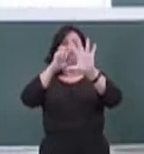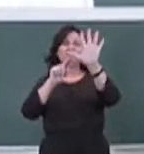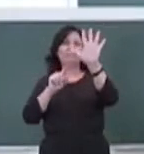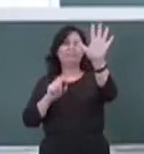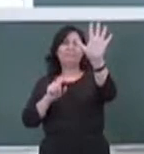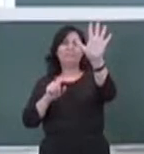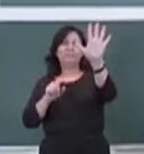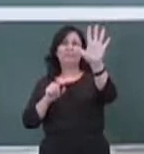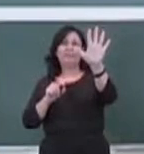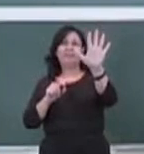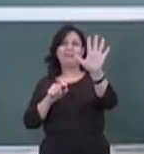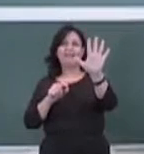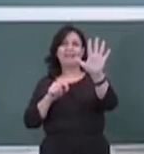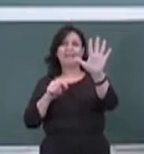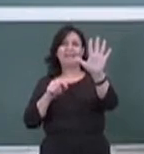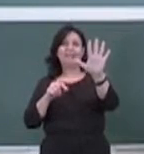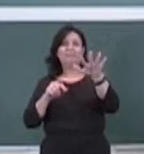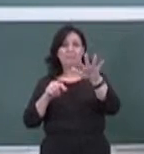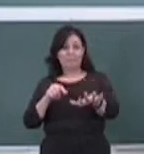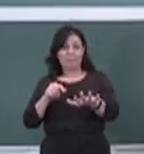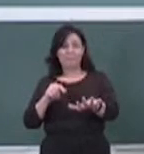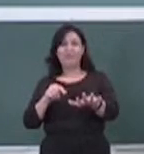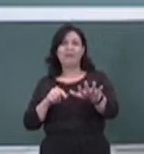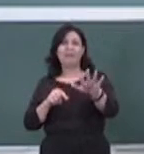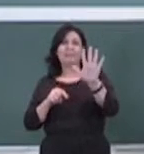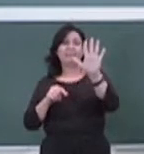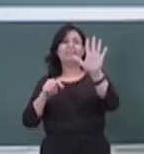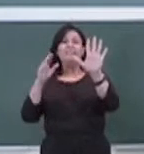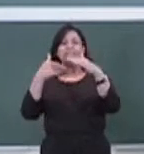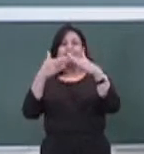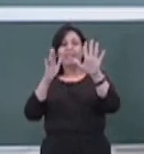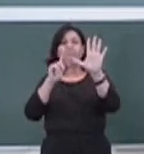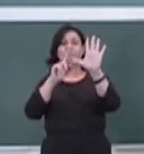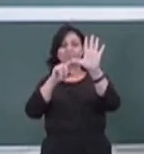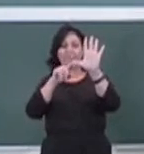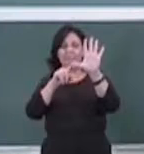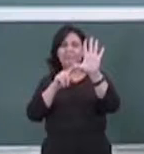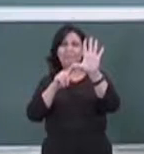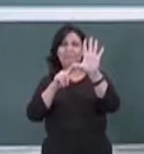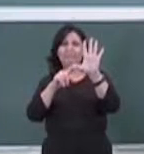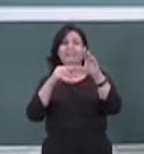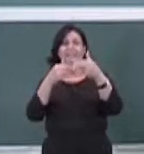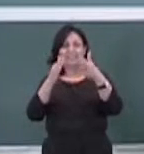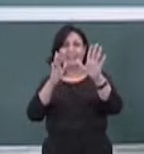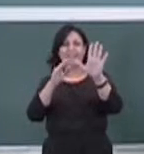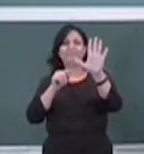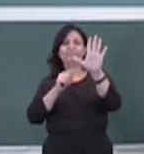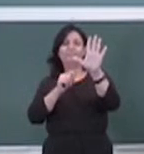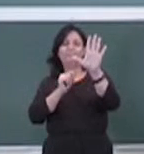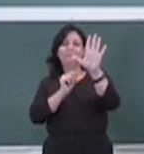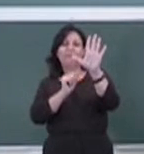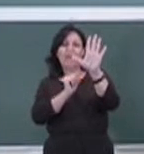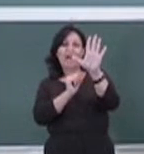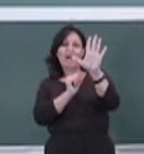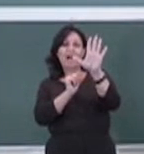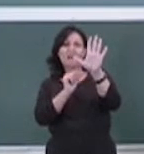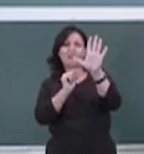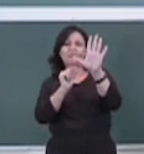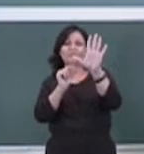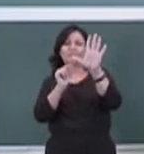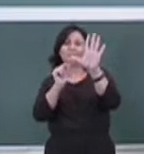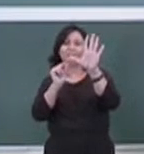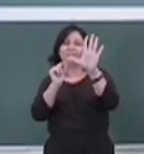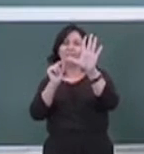start from your thumb. Are we ready? Let's go. We go